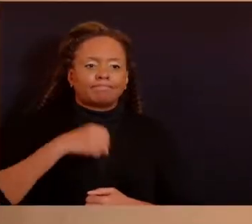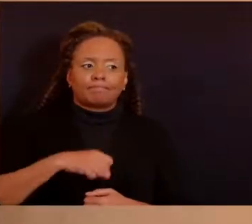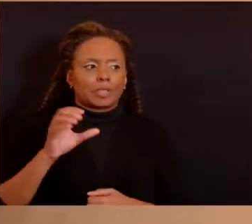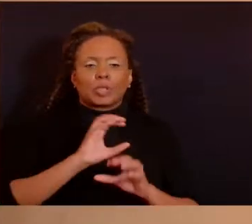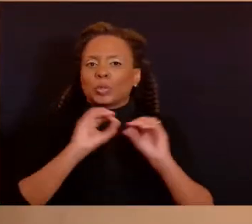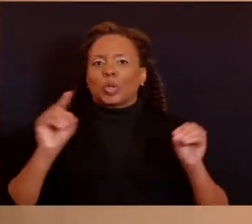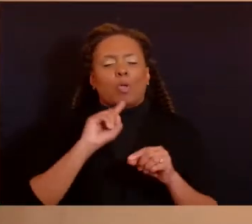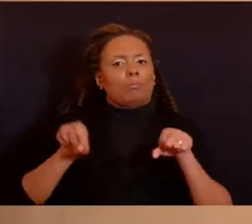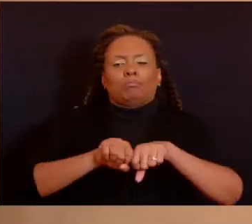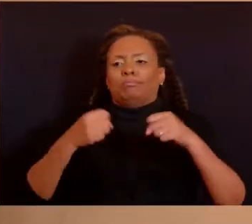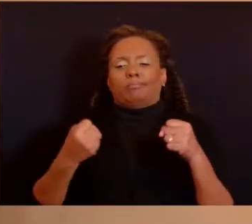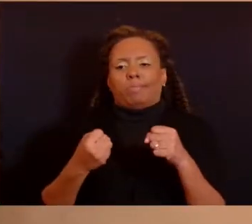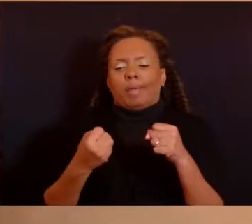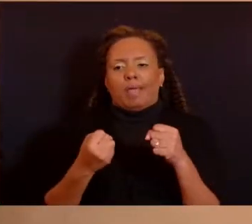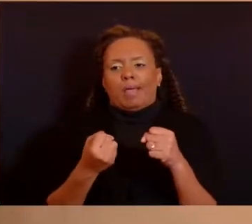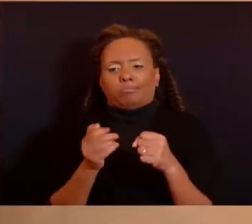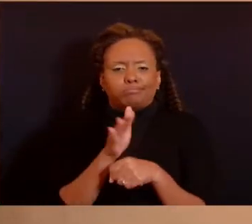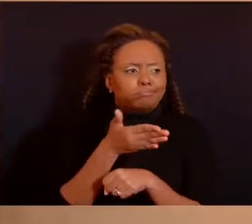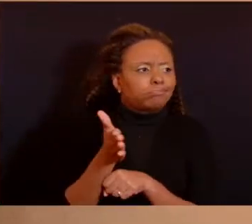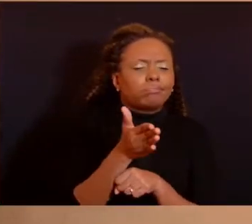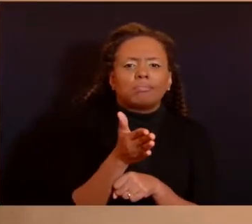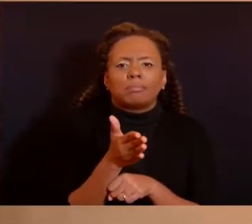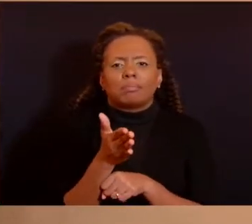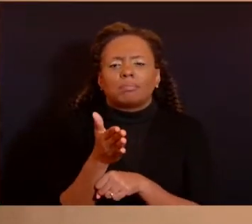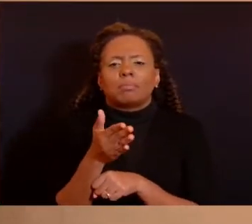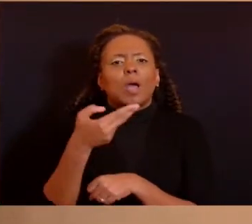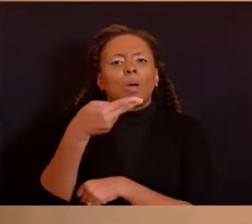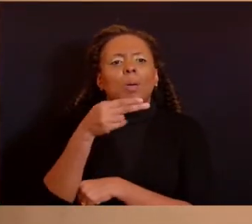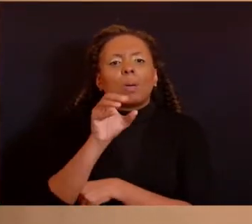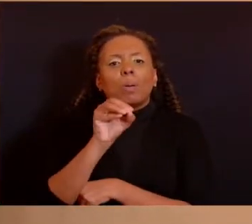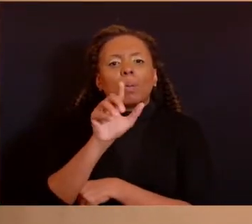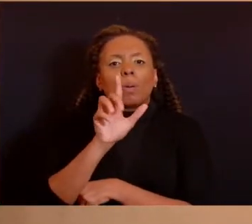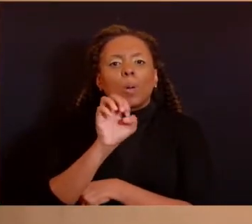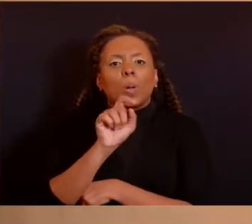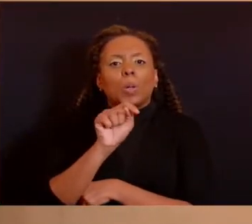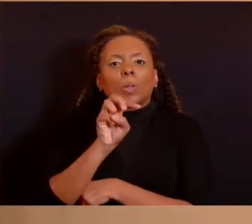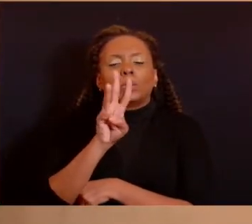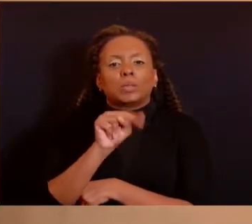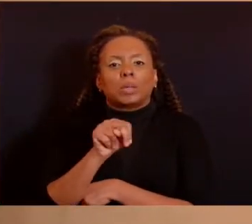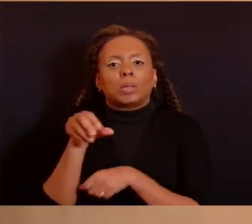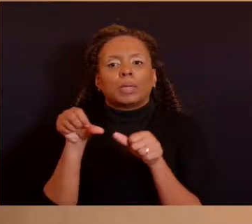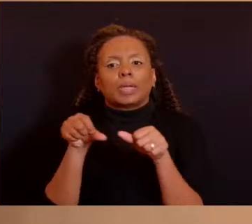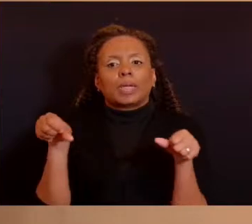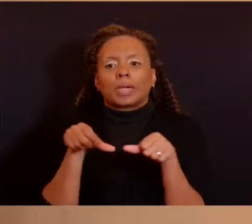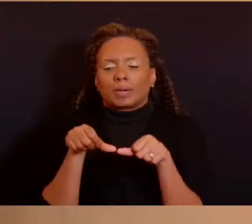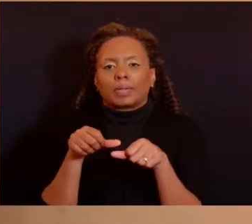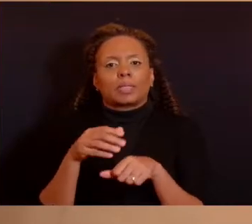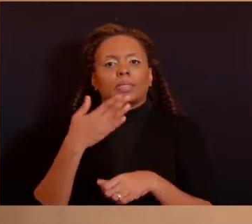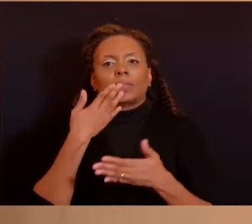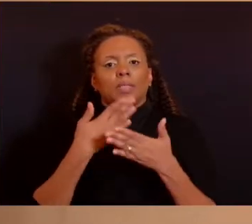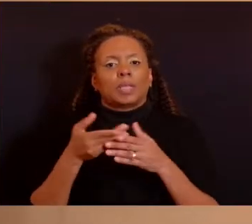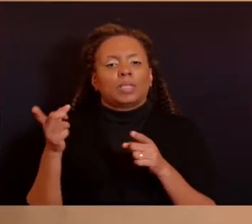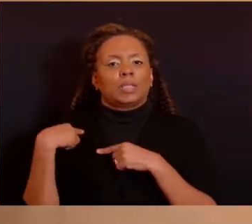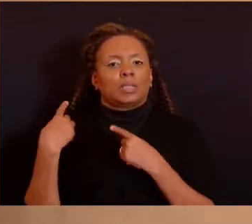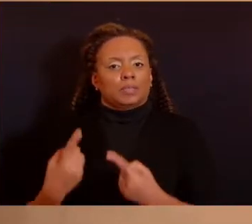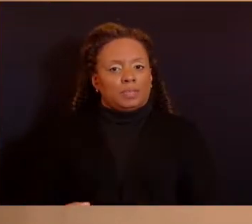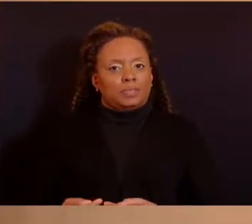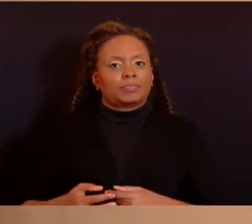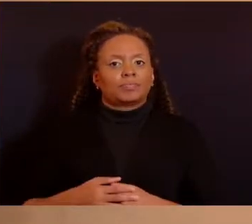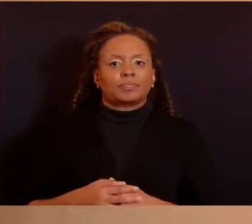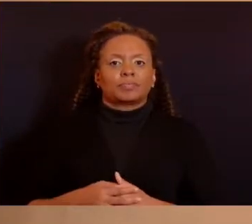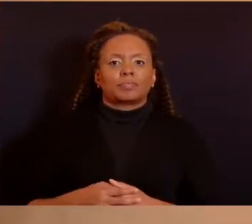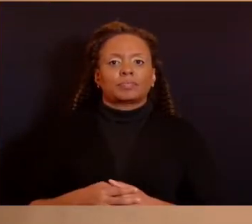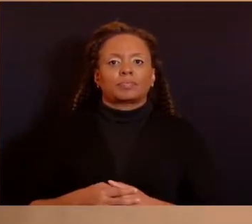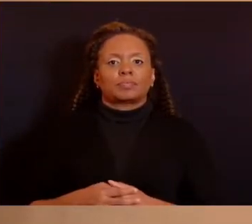infrastructure. Again, along the same whole town area, there's been no breakage whatsoever. And the outfall, we